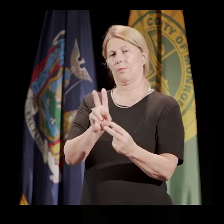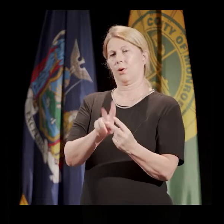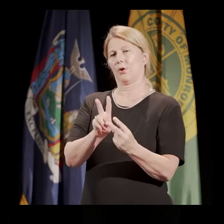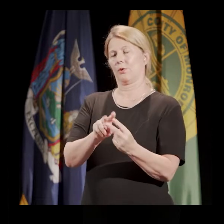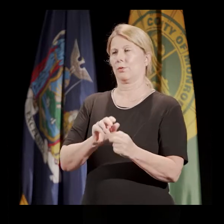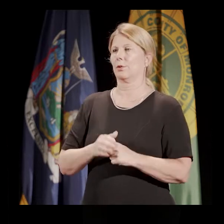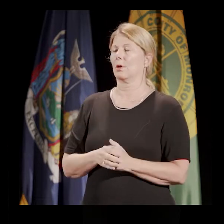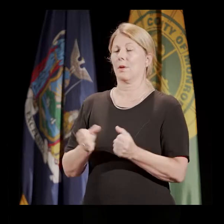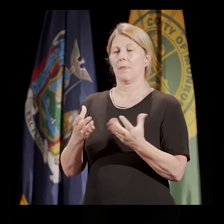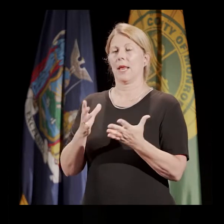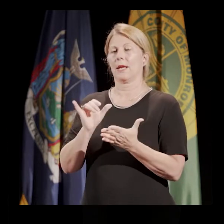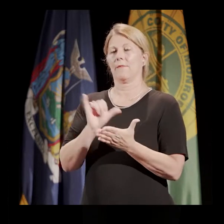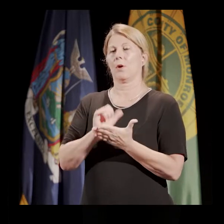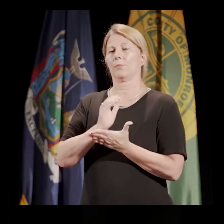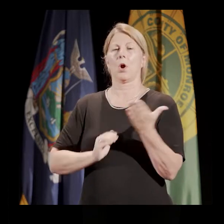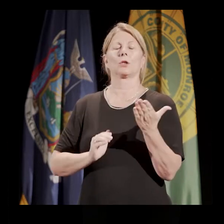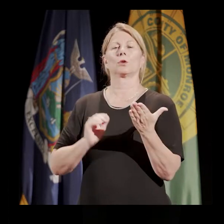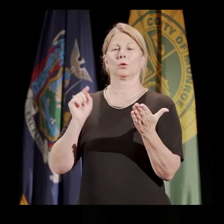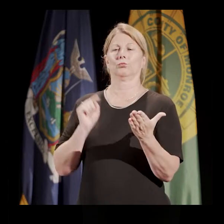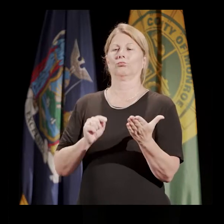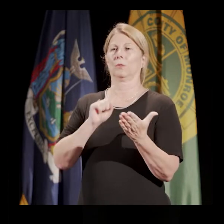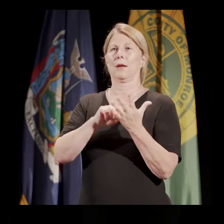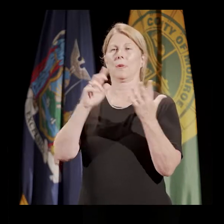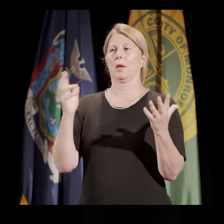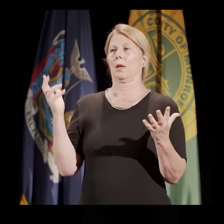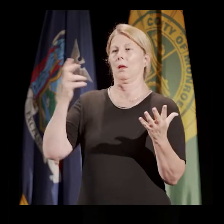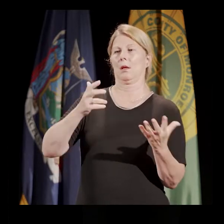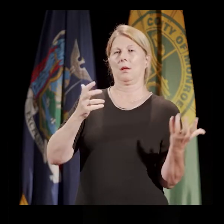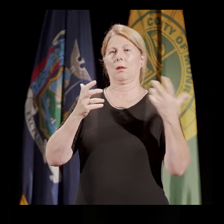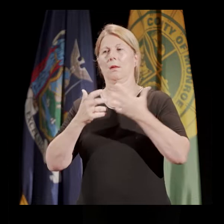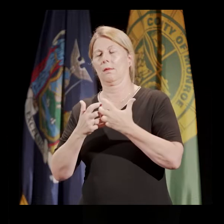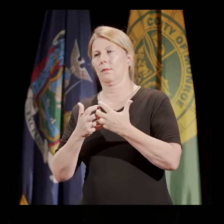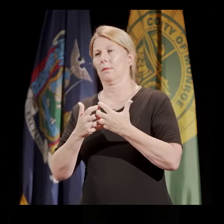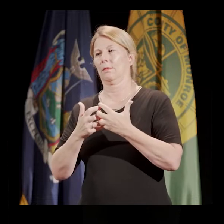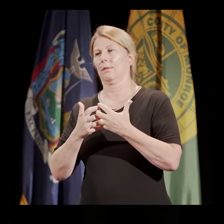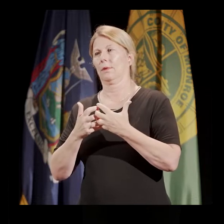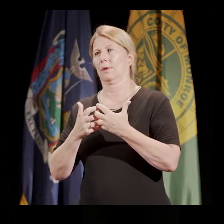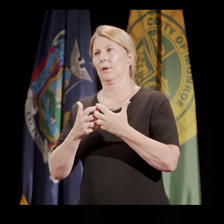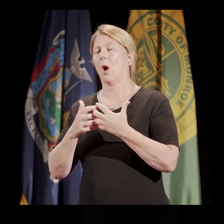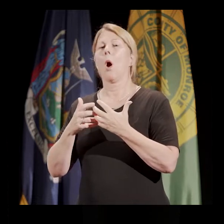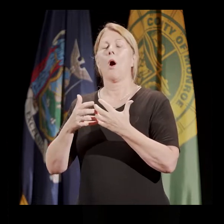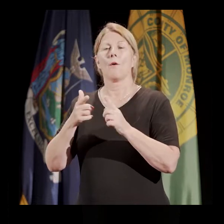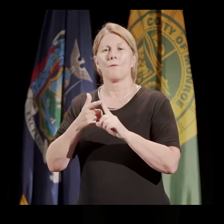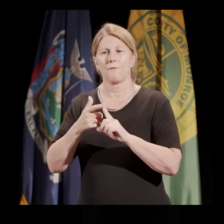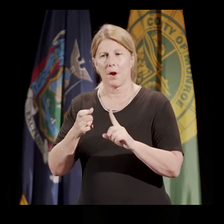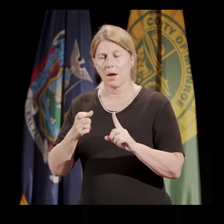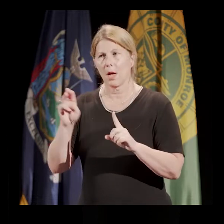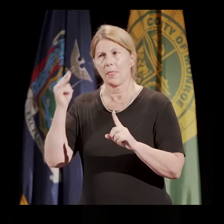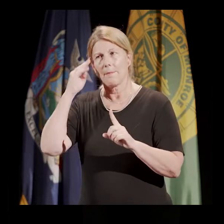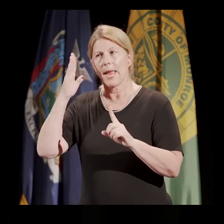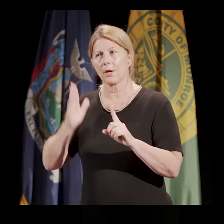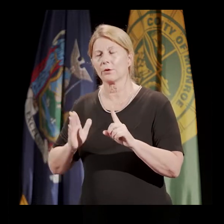and intervention components all have been aligned to report under the Mayor's Office of Violence